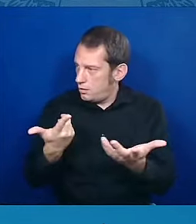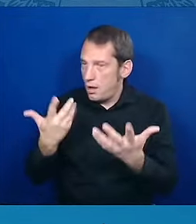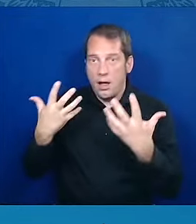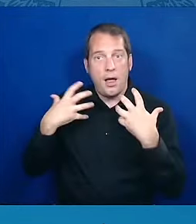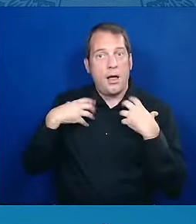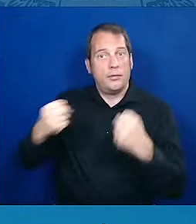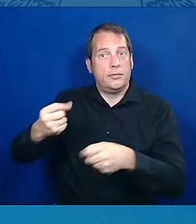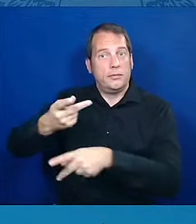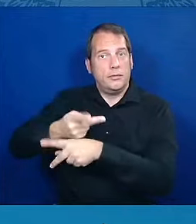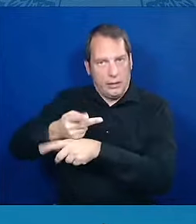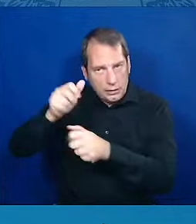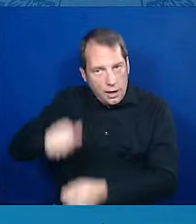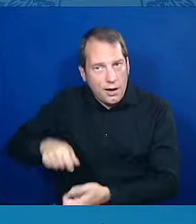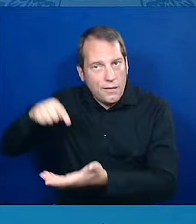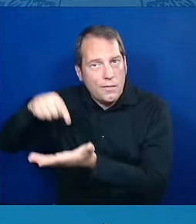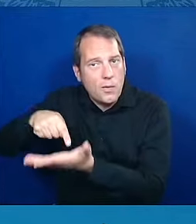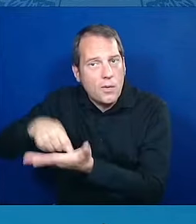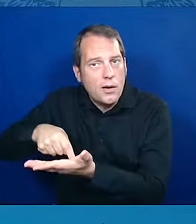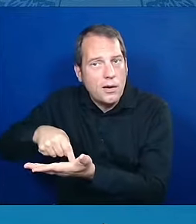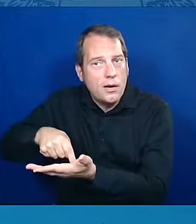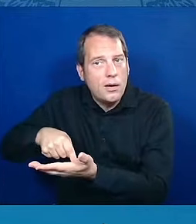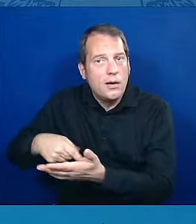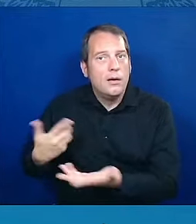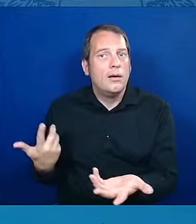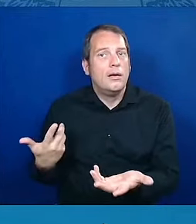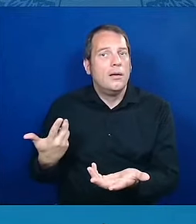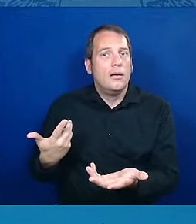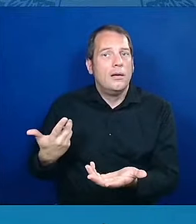leave, not for some, but for all.